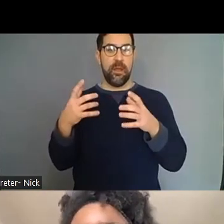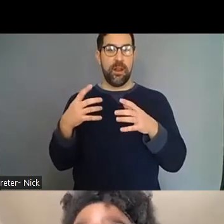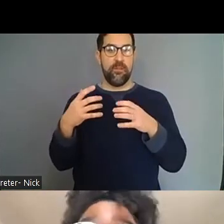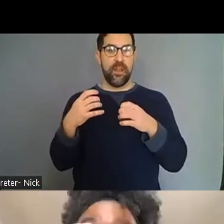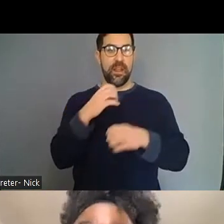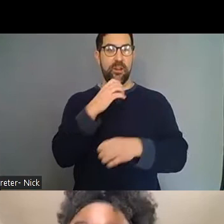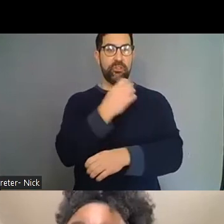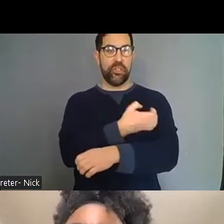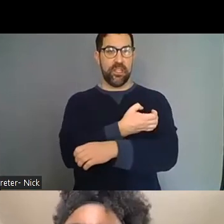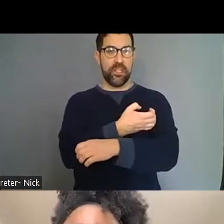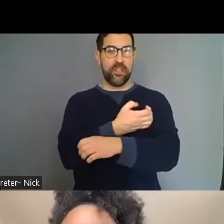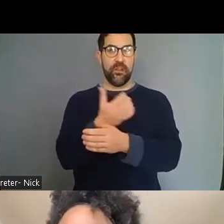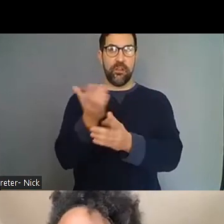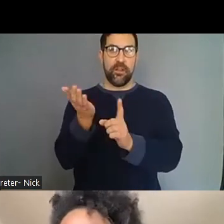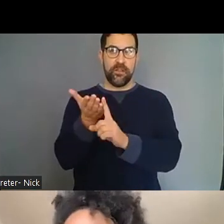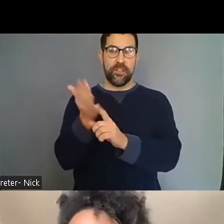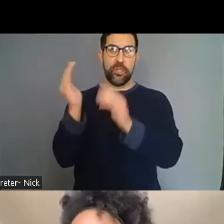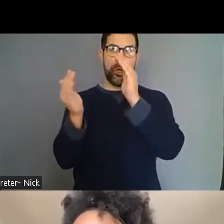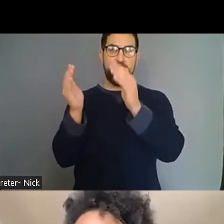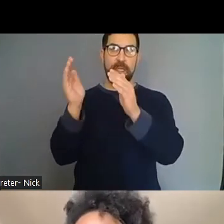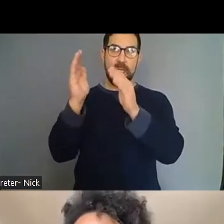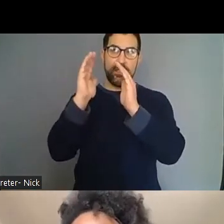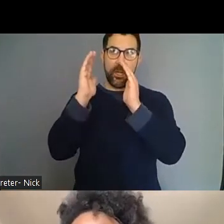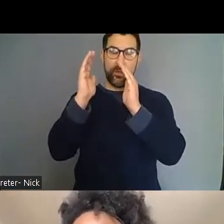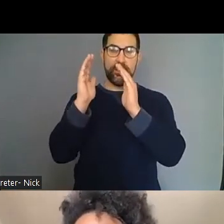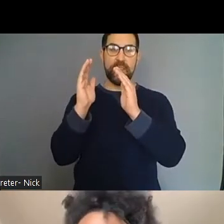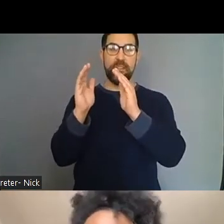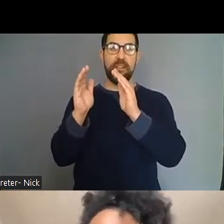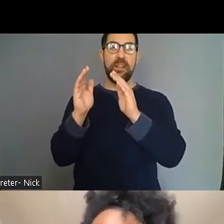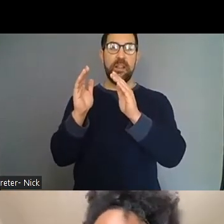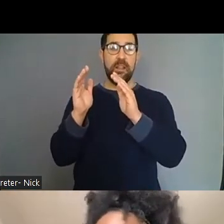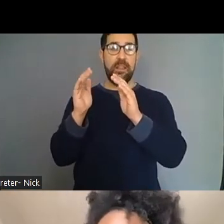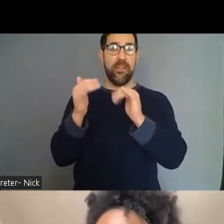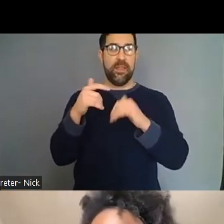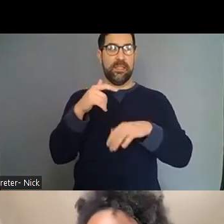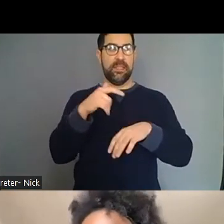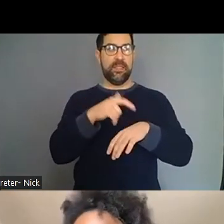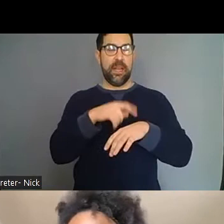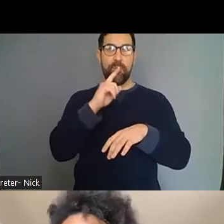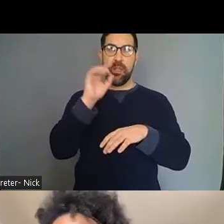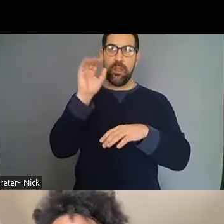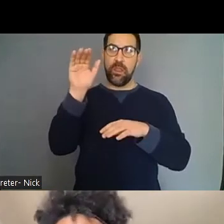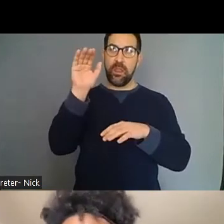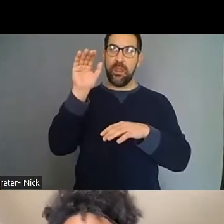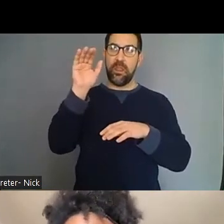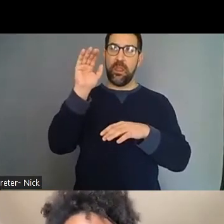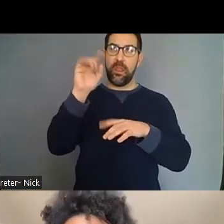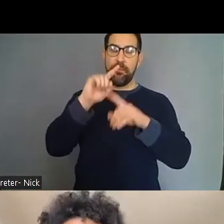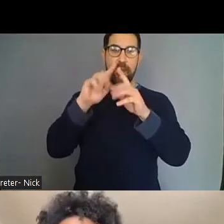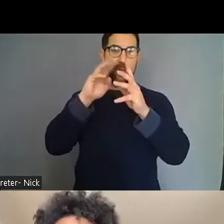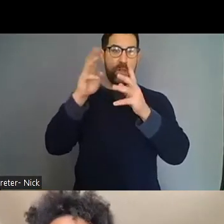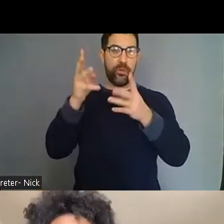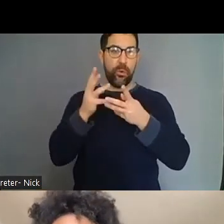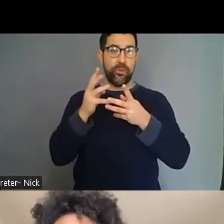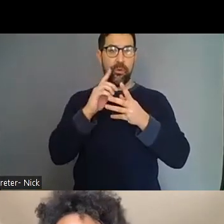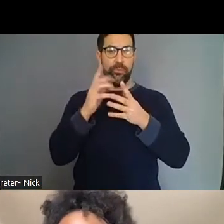to make adults listen to us, we spend that time just talking to a brick wall instead of actually getting work done. So